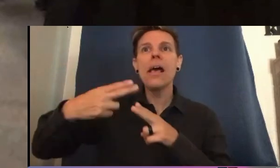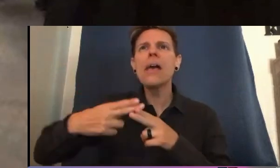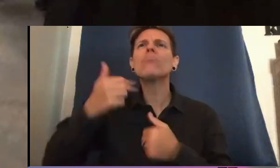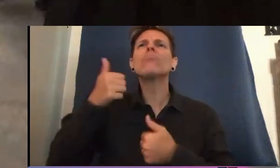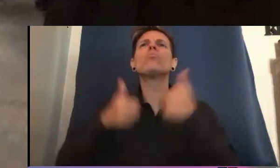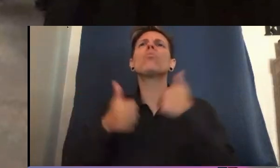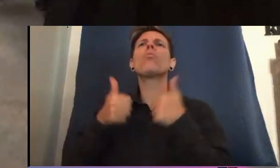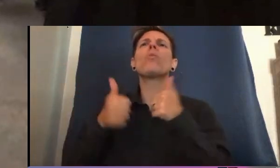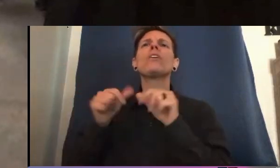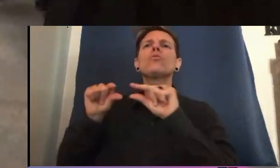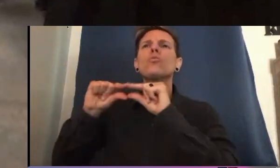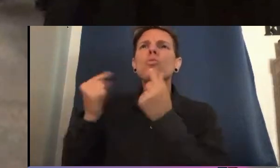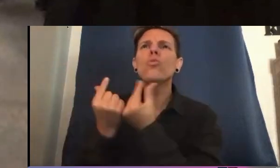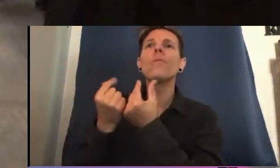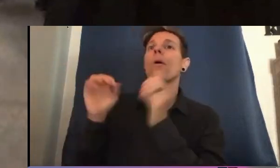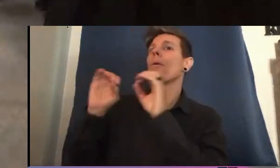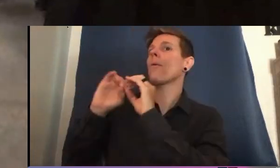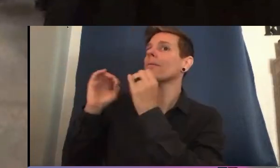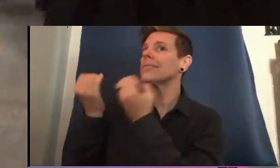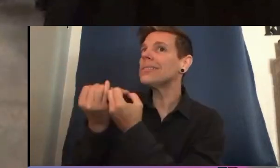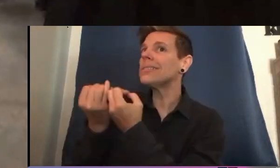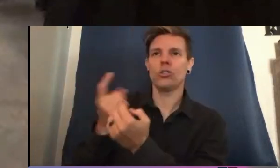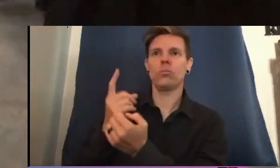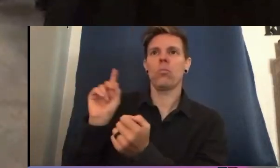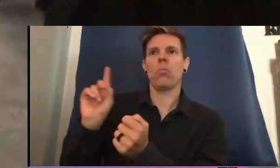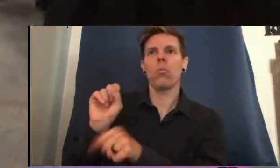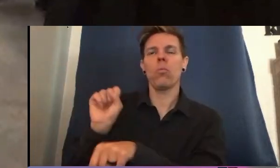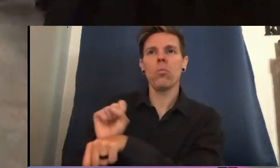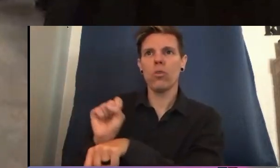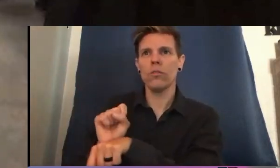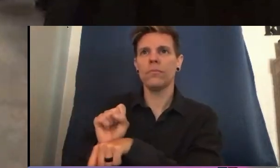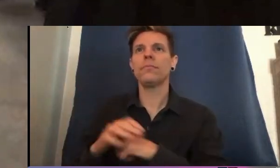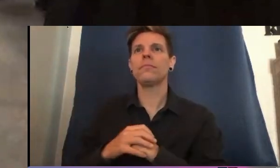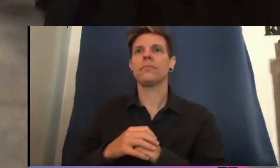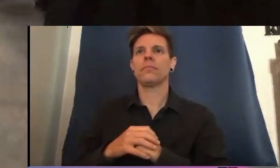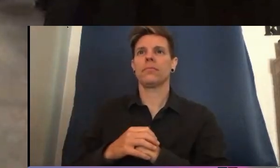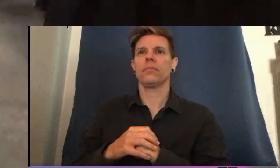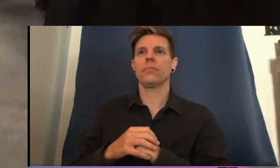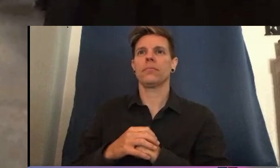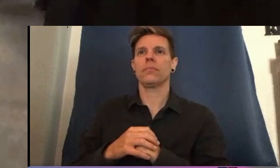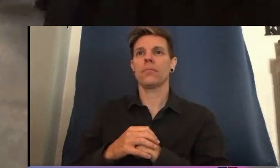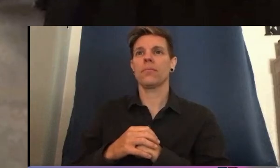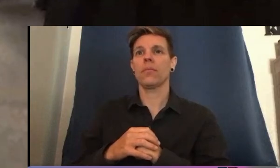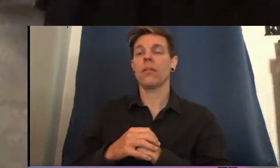that wishes to reinforce the message.